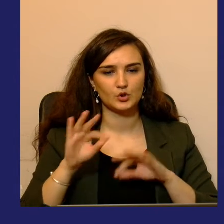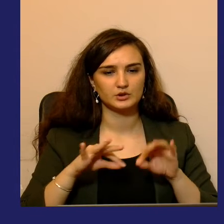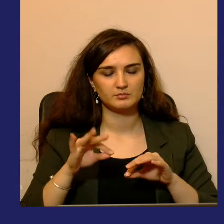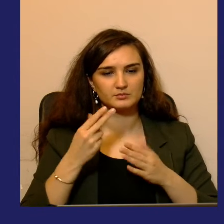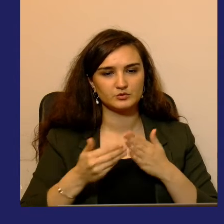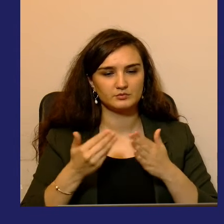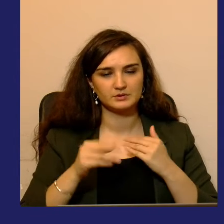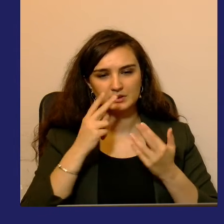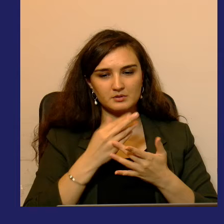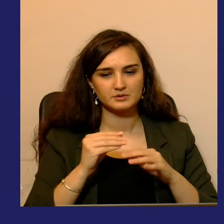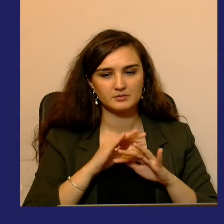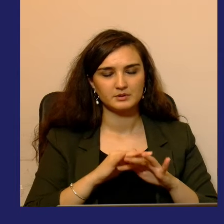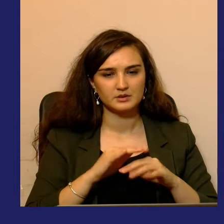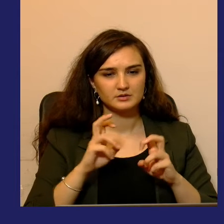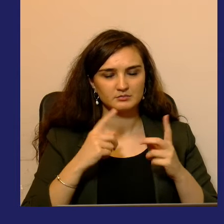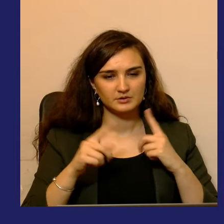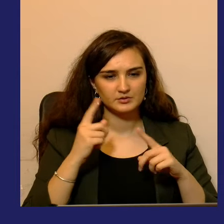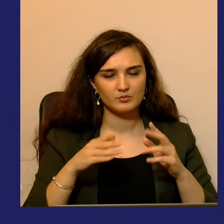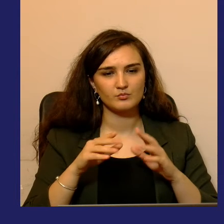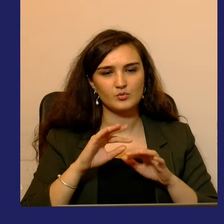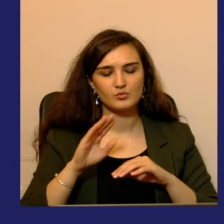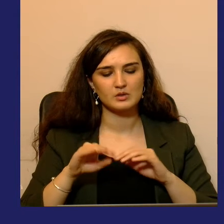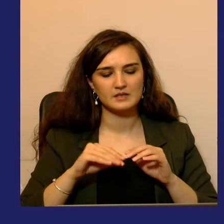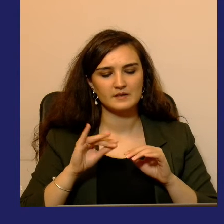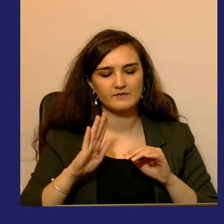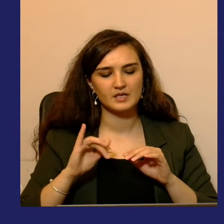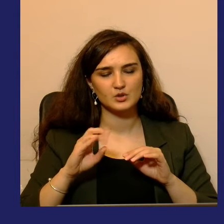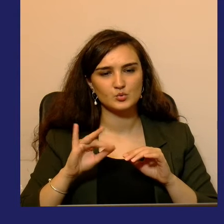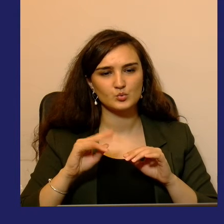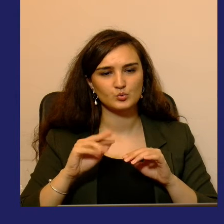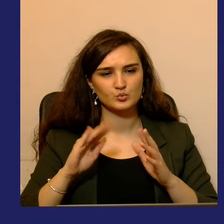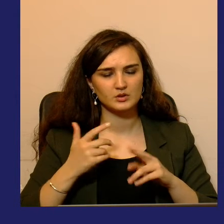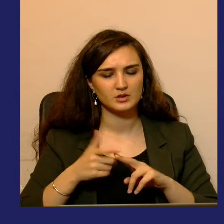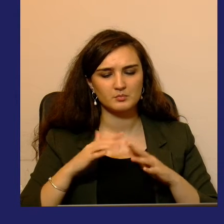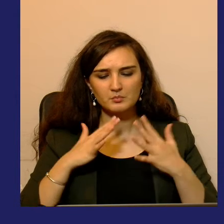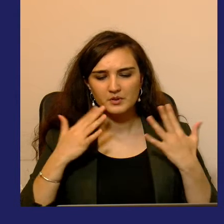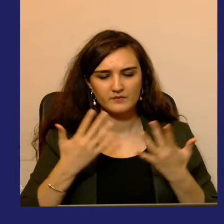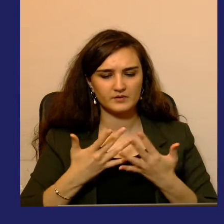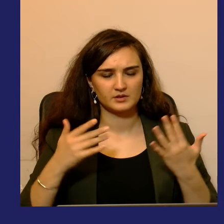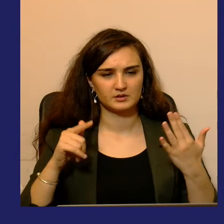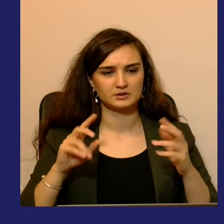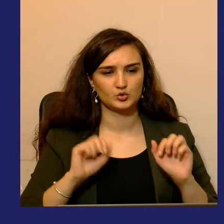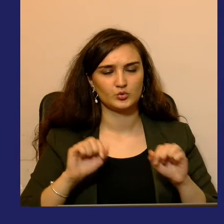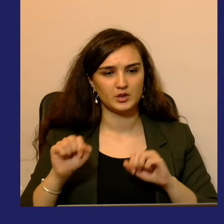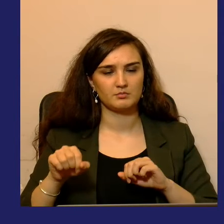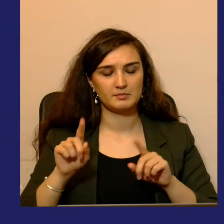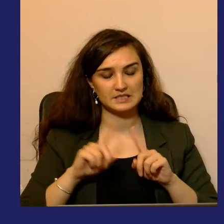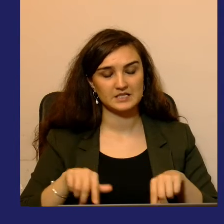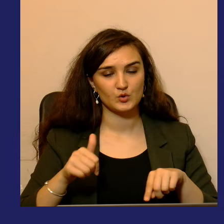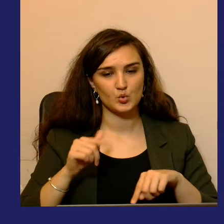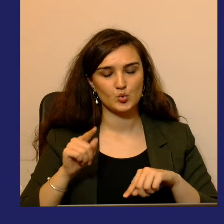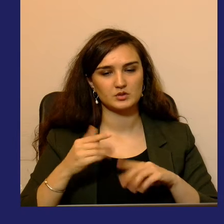contracts. We have a lot of different, so many different means, as well as personnel, vehicles. We have a lot of,